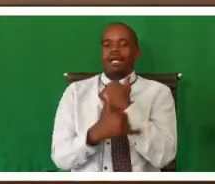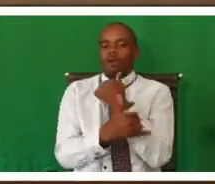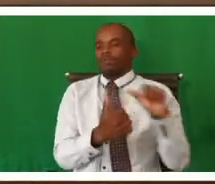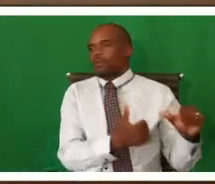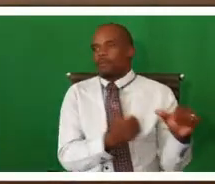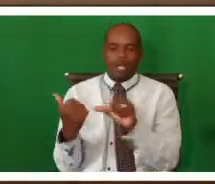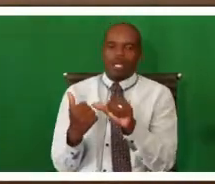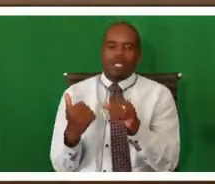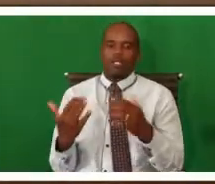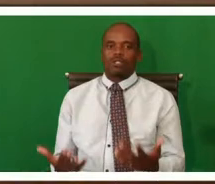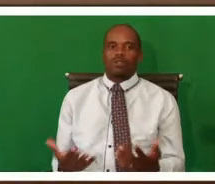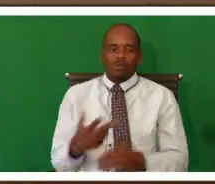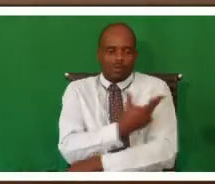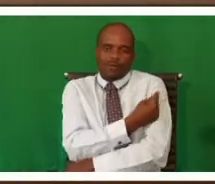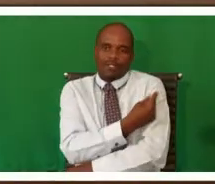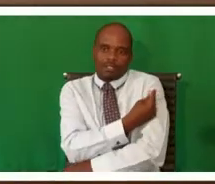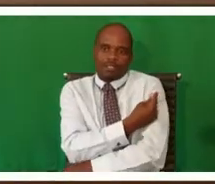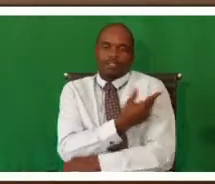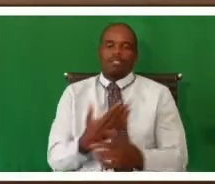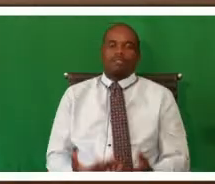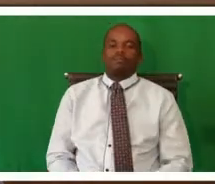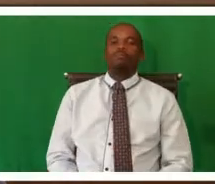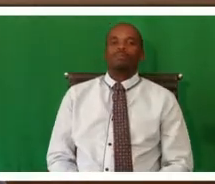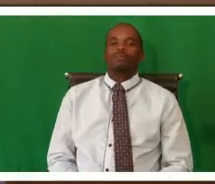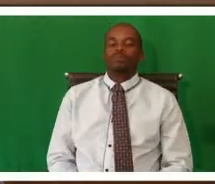Get vaccinated.